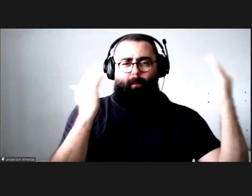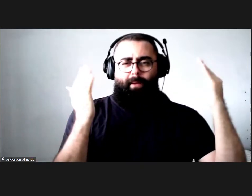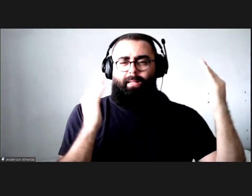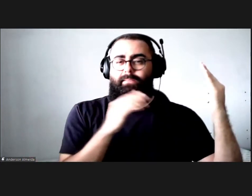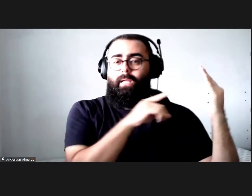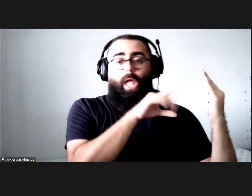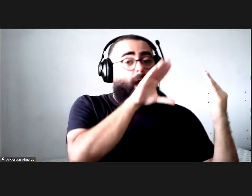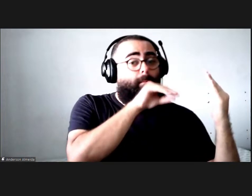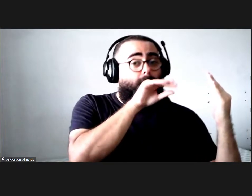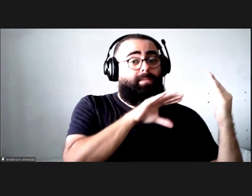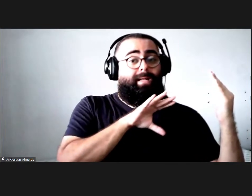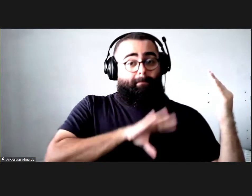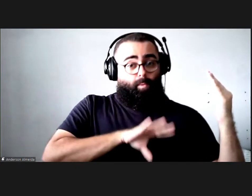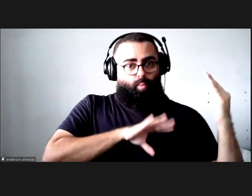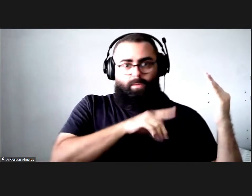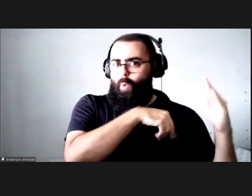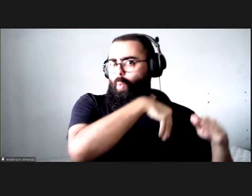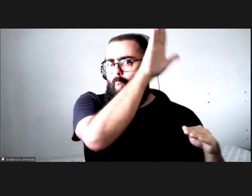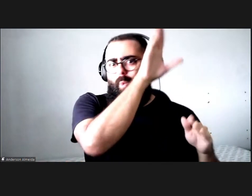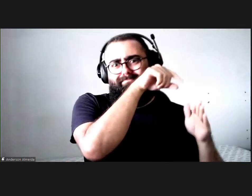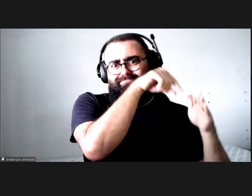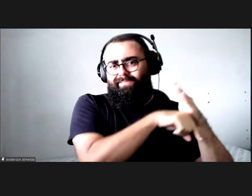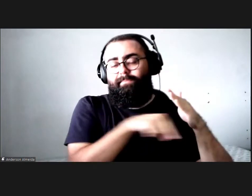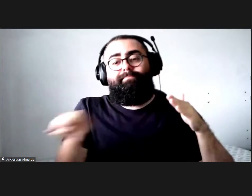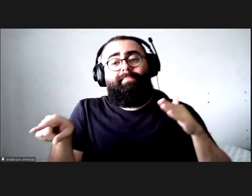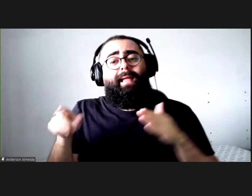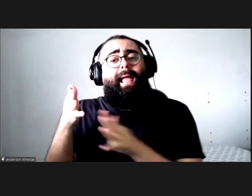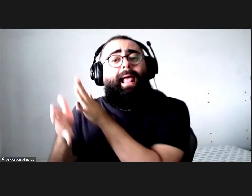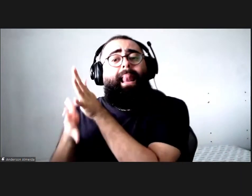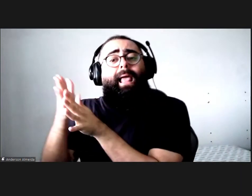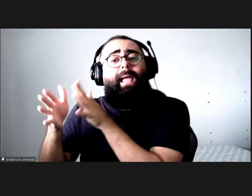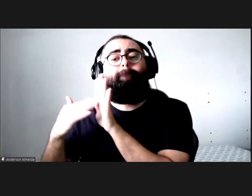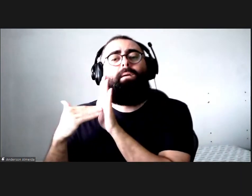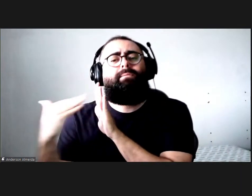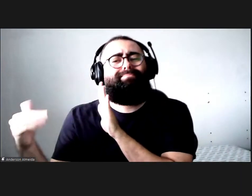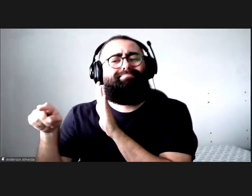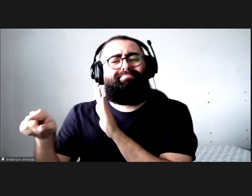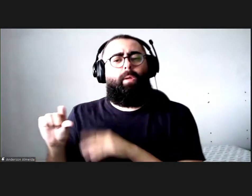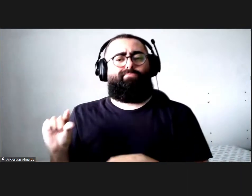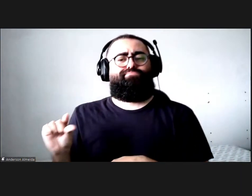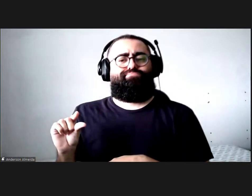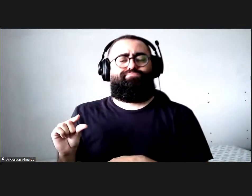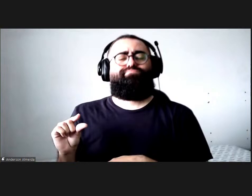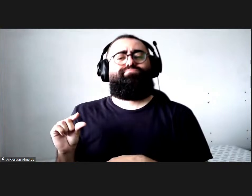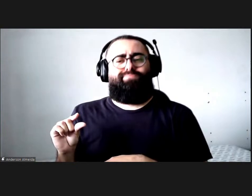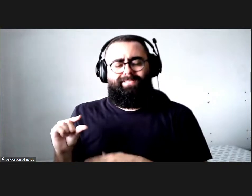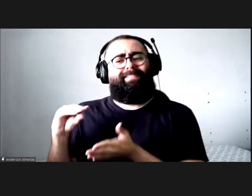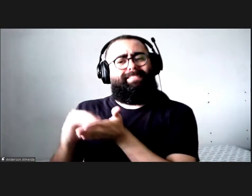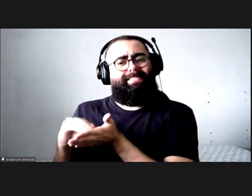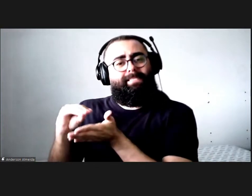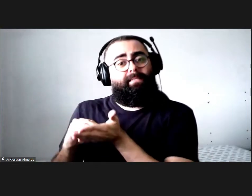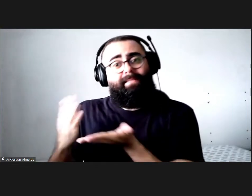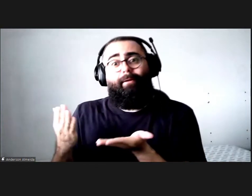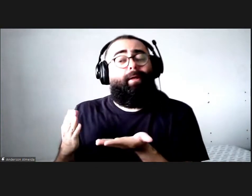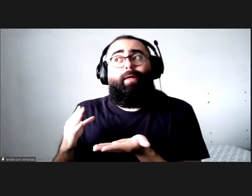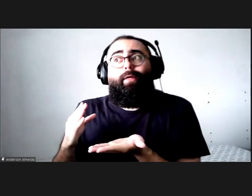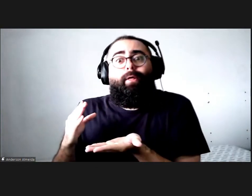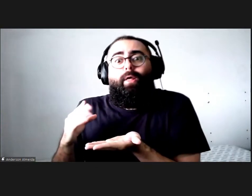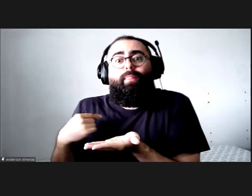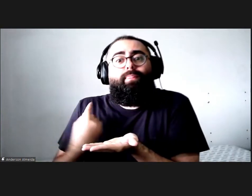on Libras prosody is in its infancy. Thus far, to the best of our knowledge, there are only 3